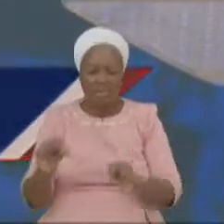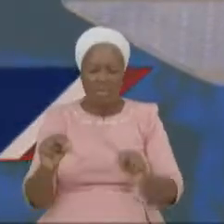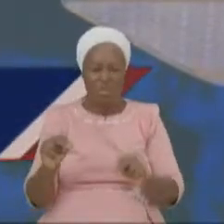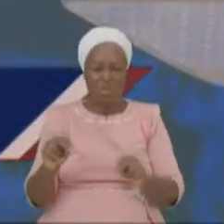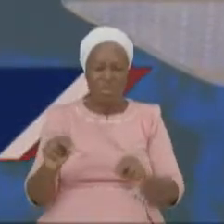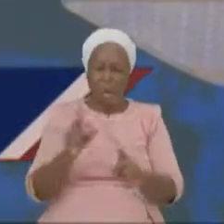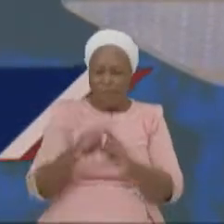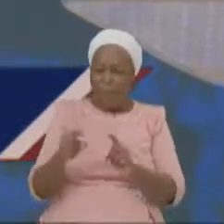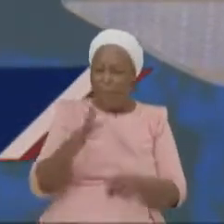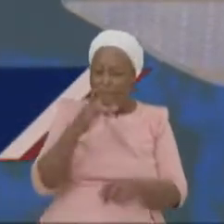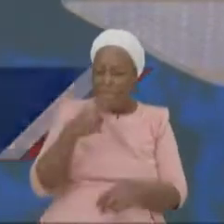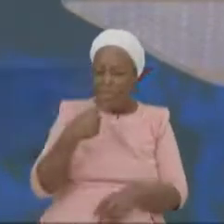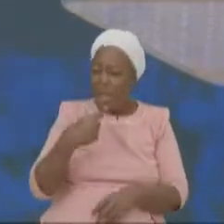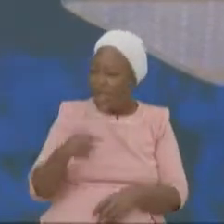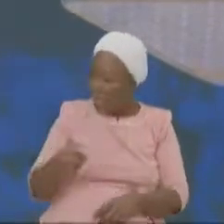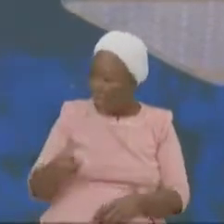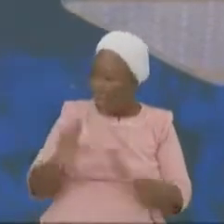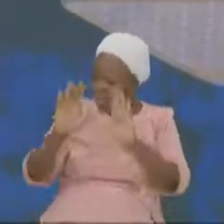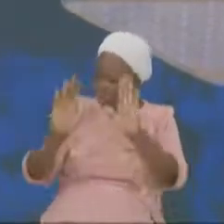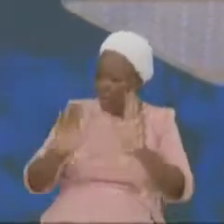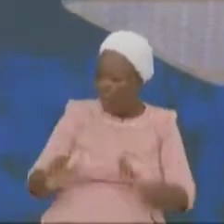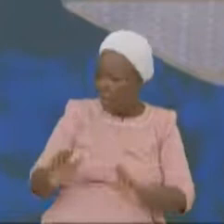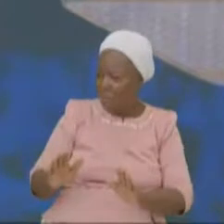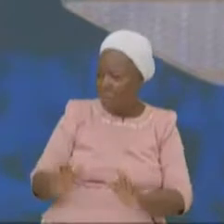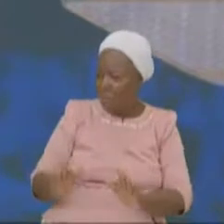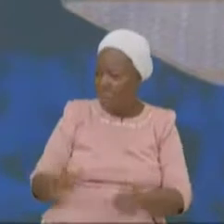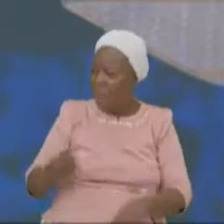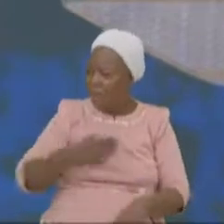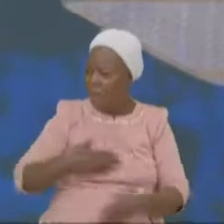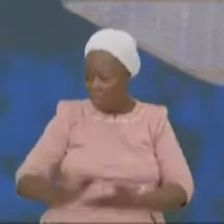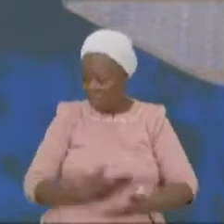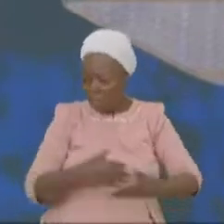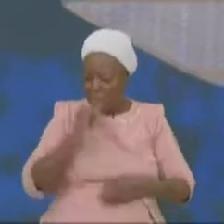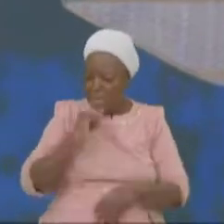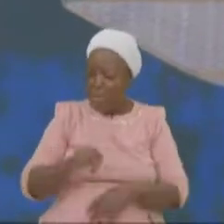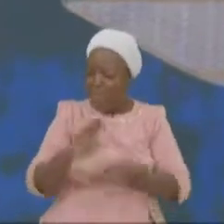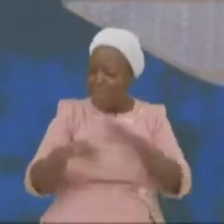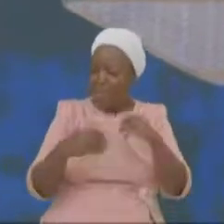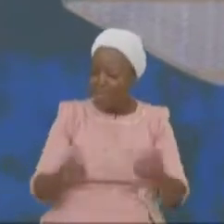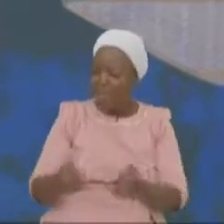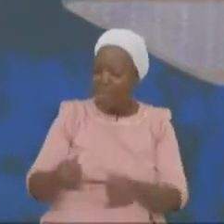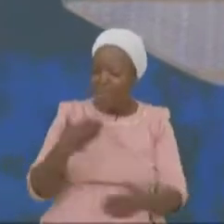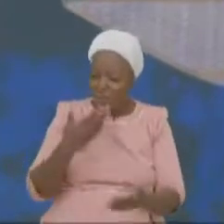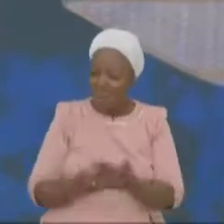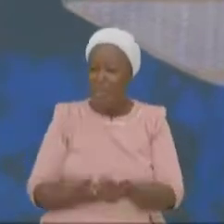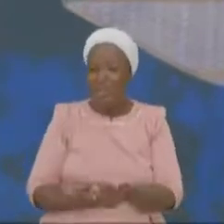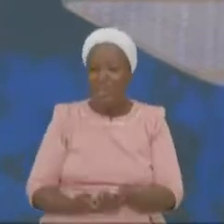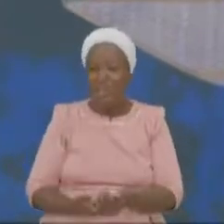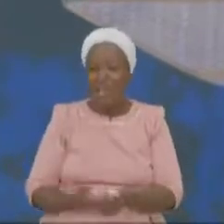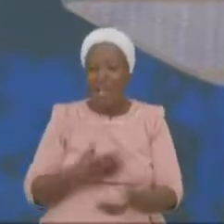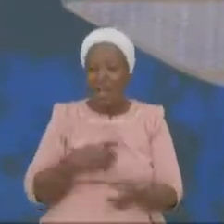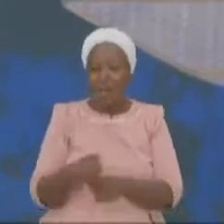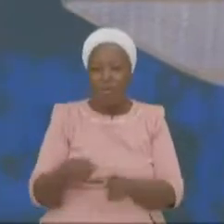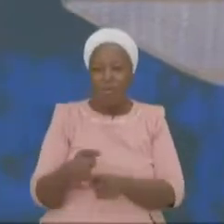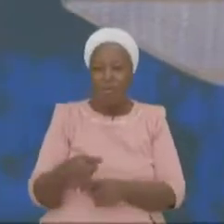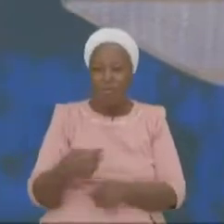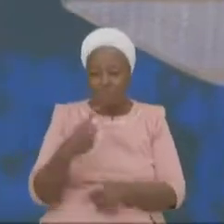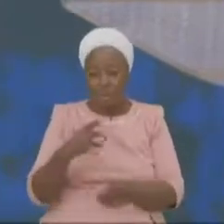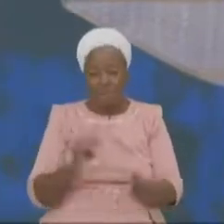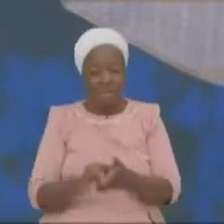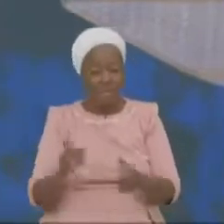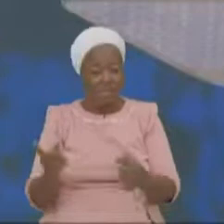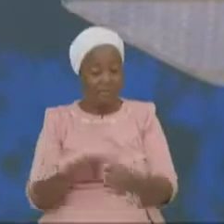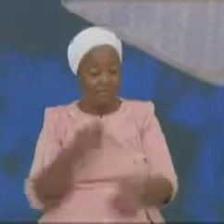said, great. My baby is walking, great. And then when you pronounce the first